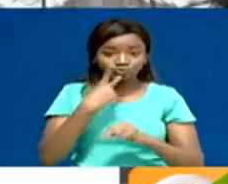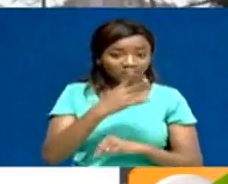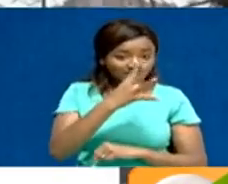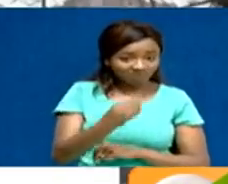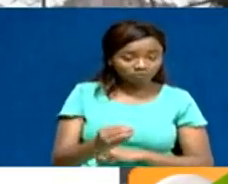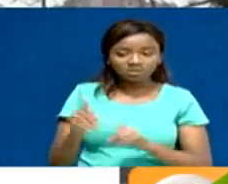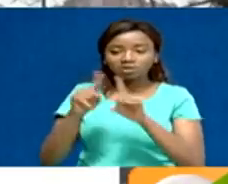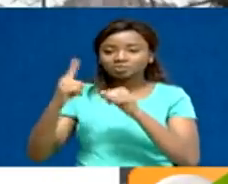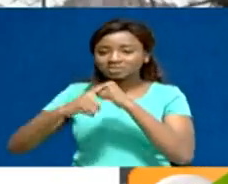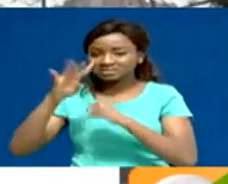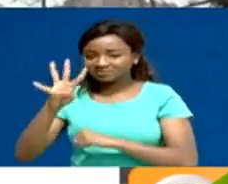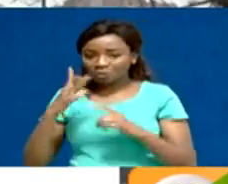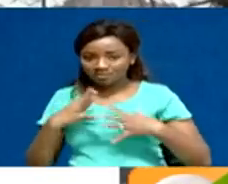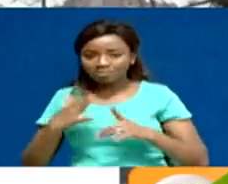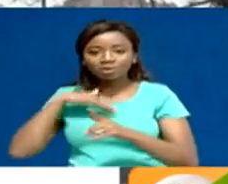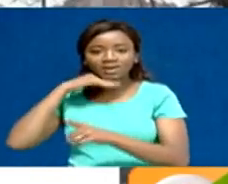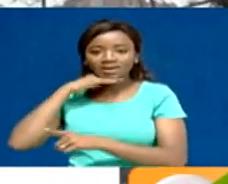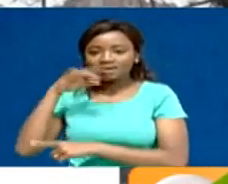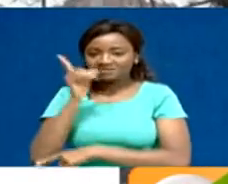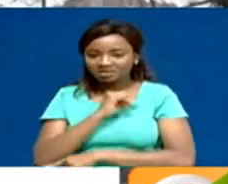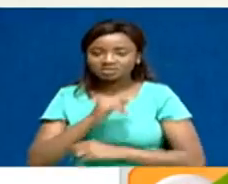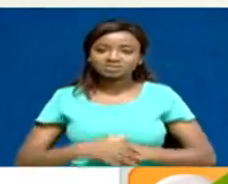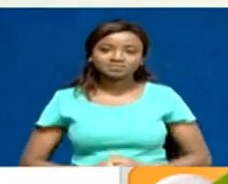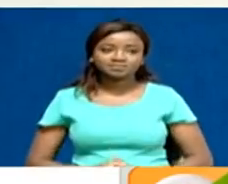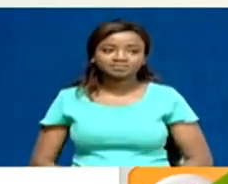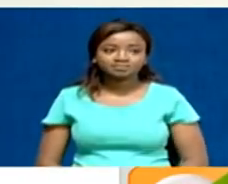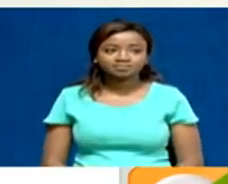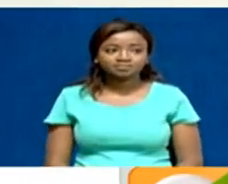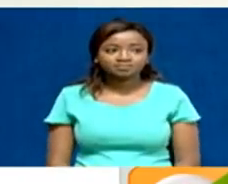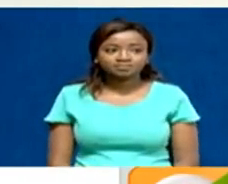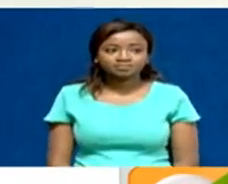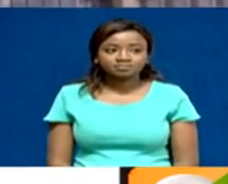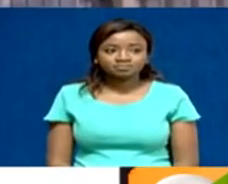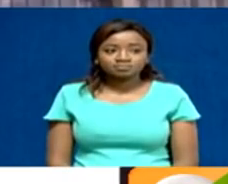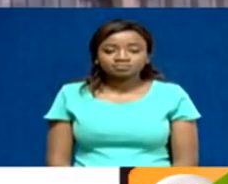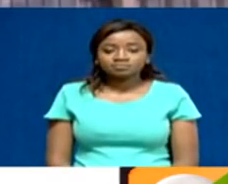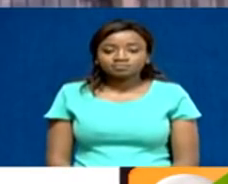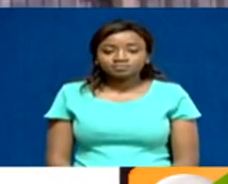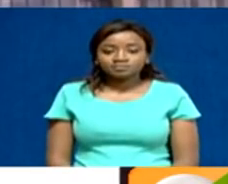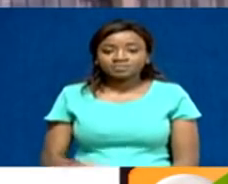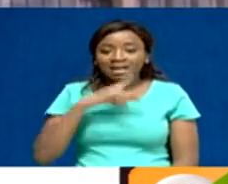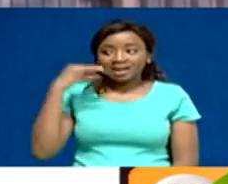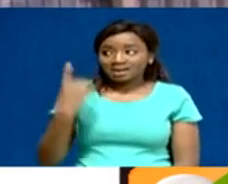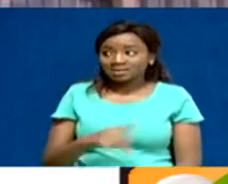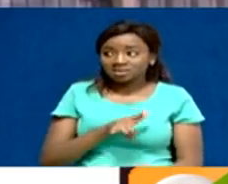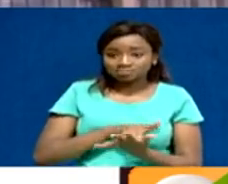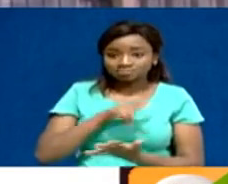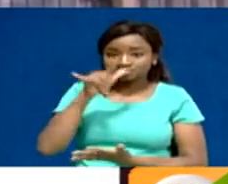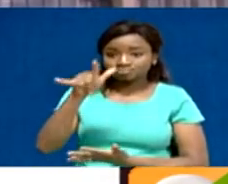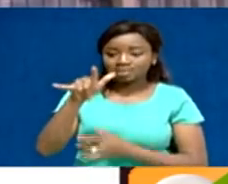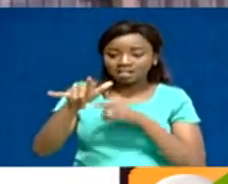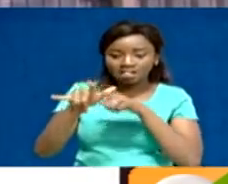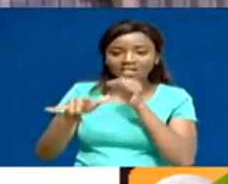of the United Nations High Commissioner for Human Rights. Meanwhile, Russian airlines face a